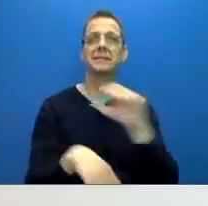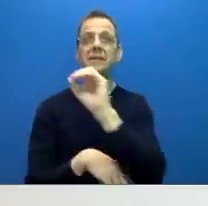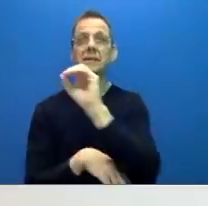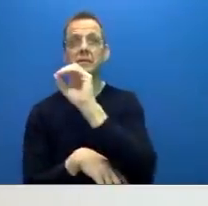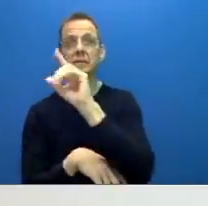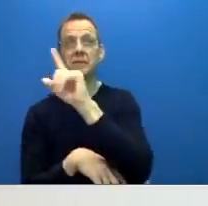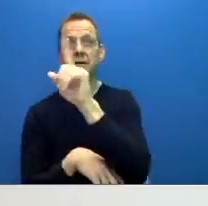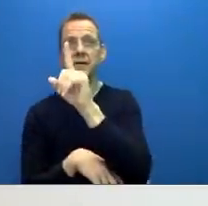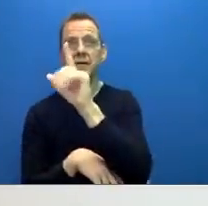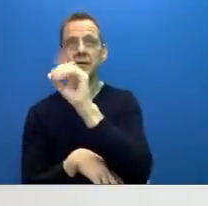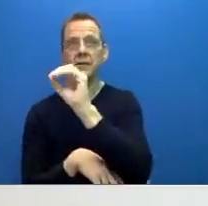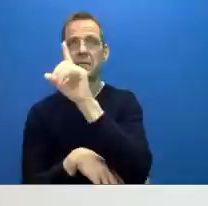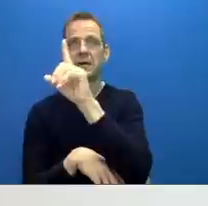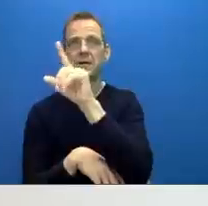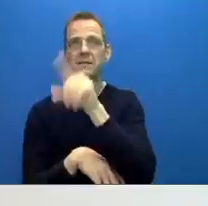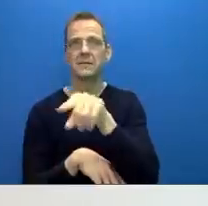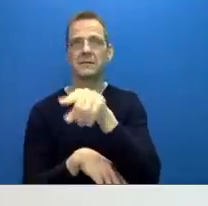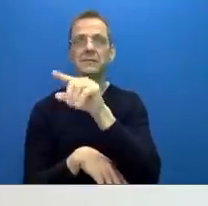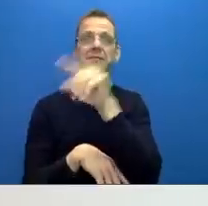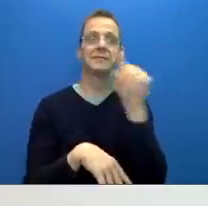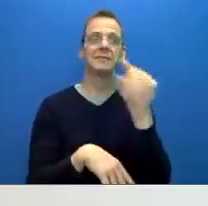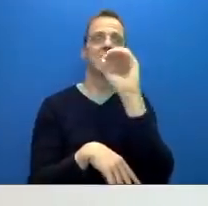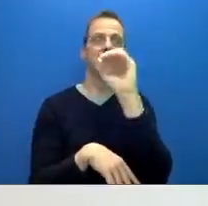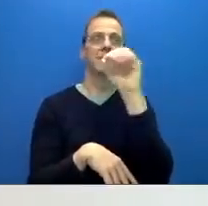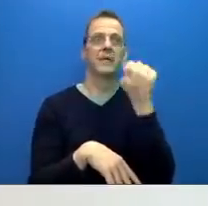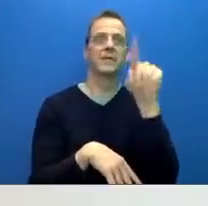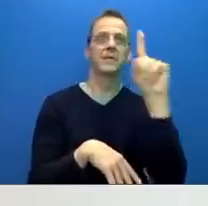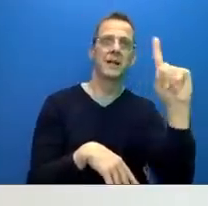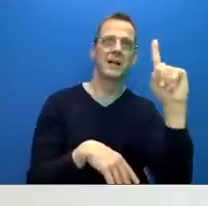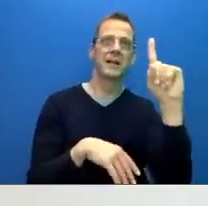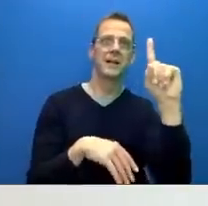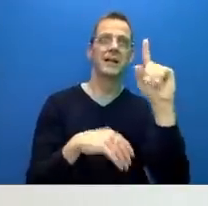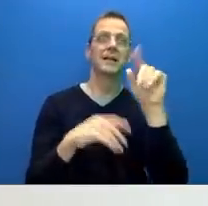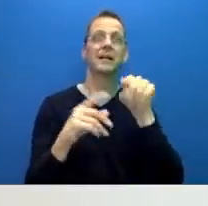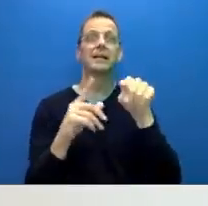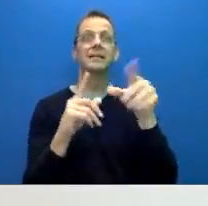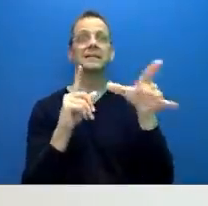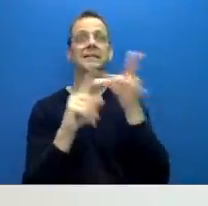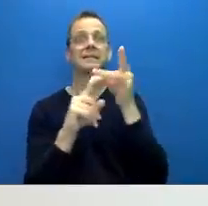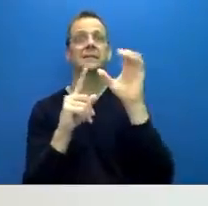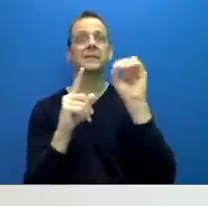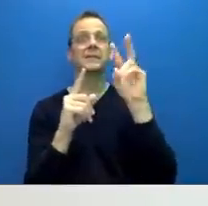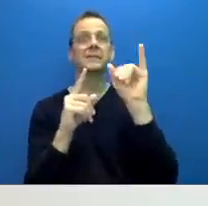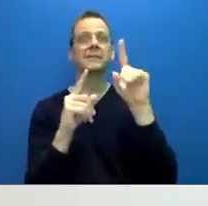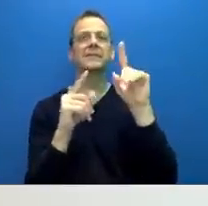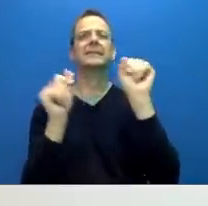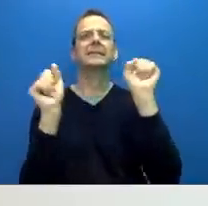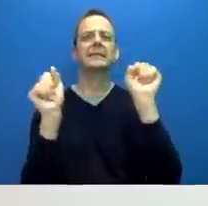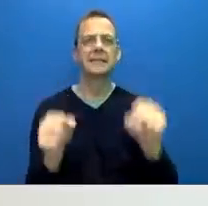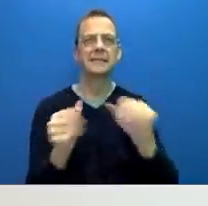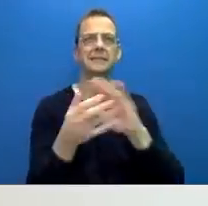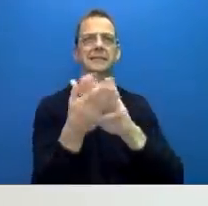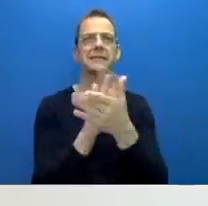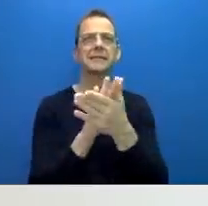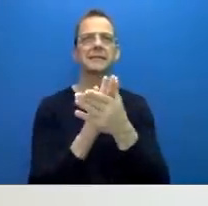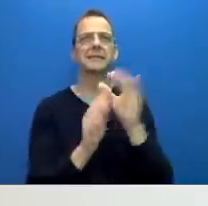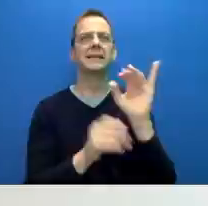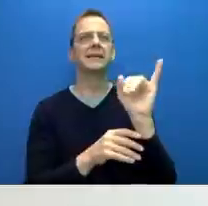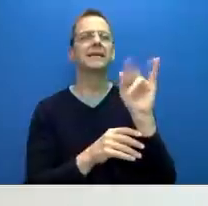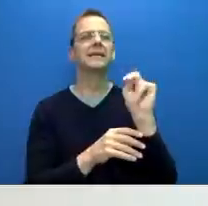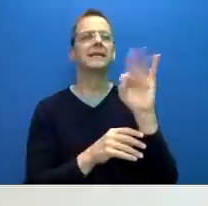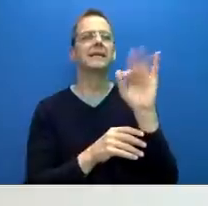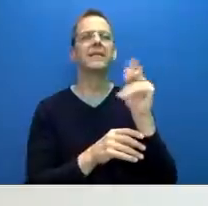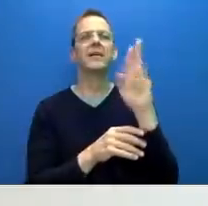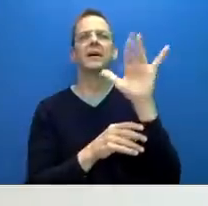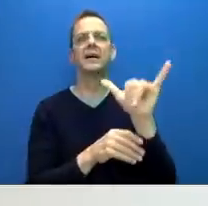of symptoms. It always includes fever, and then it includes inflammation of different parts of the body. So children can present with